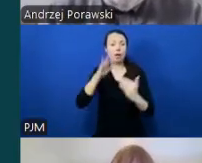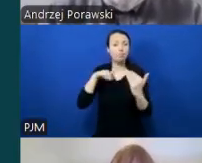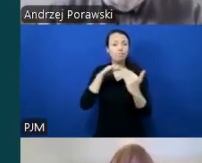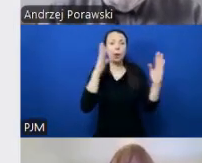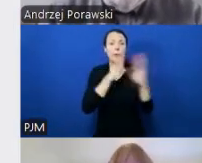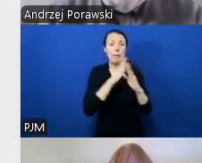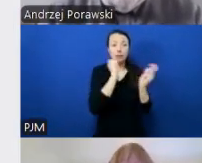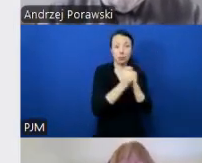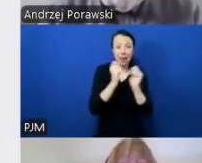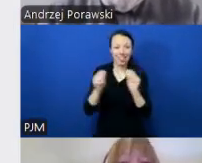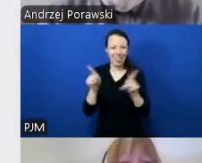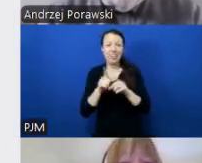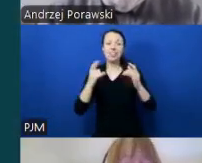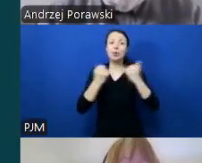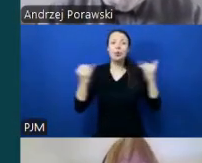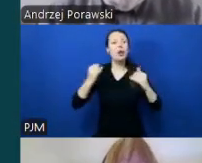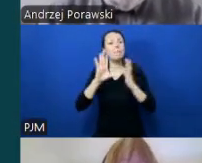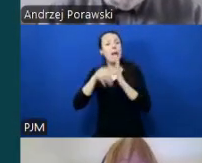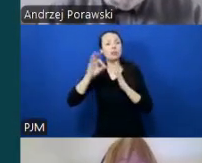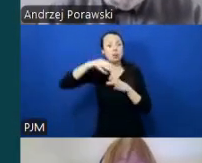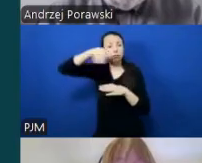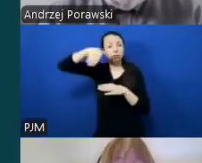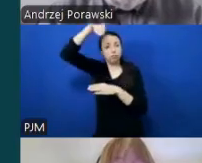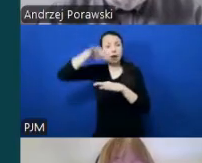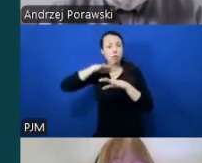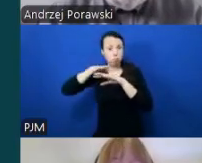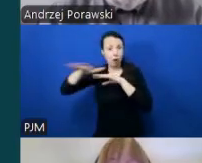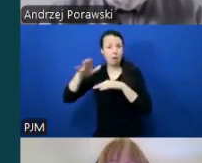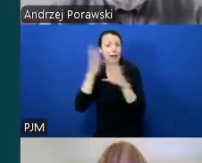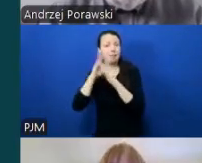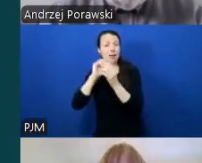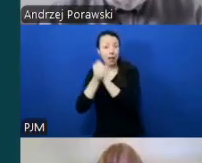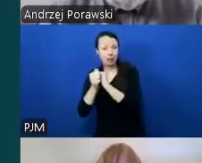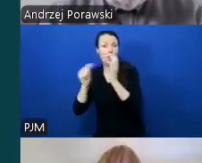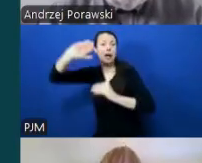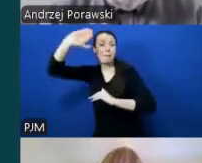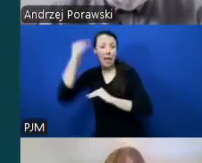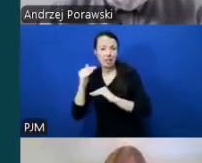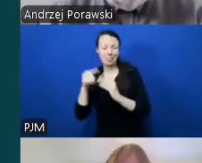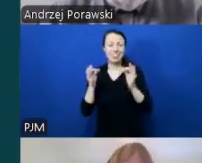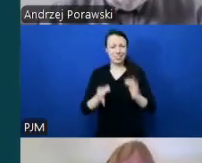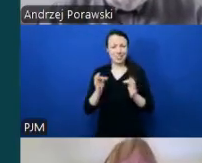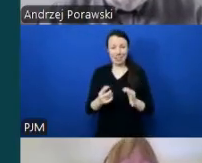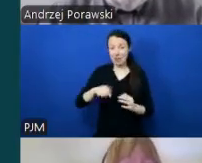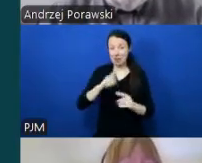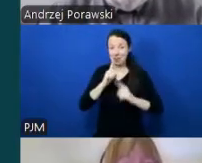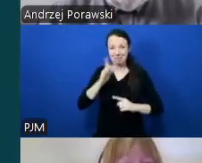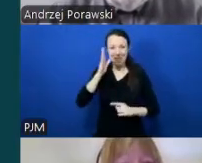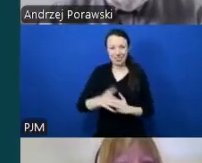to adapting to climate change and minimizing the influence of climate change on the cities.